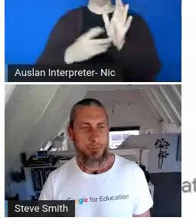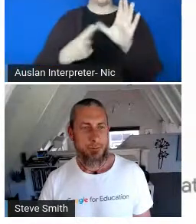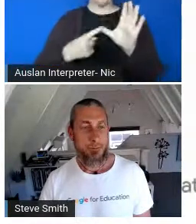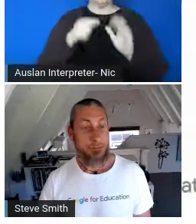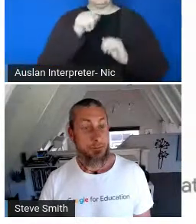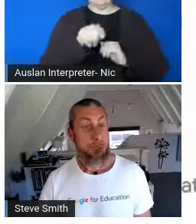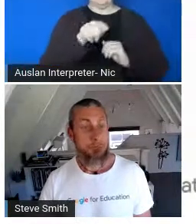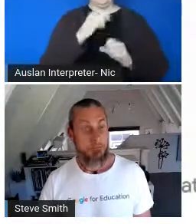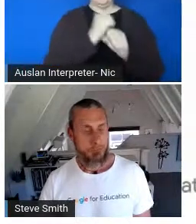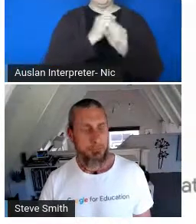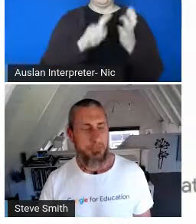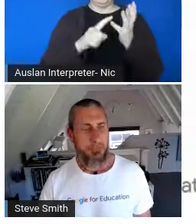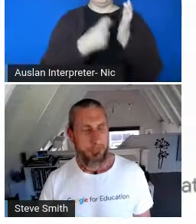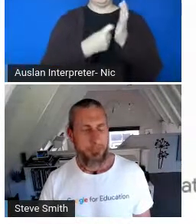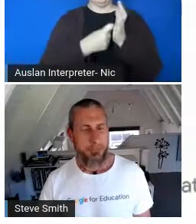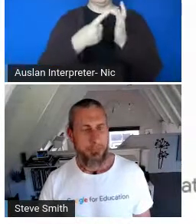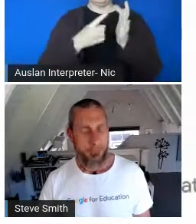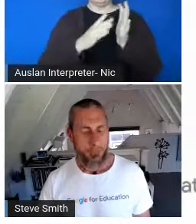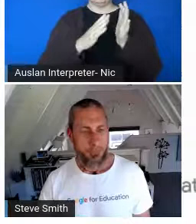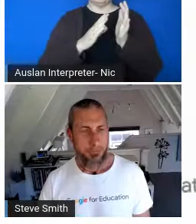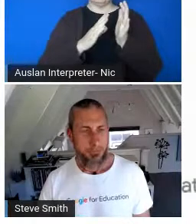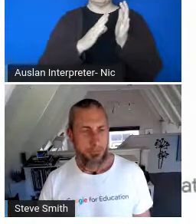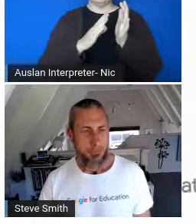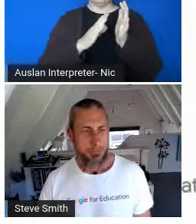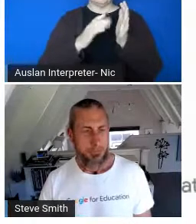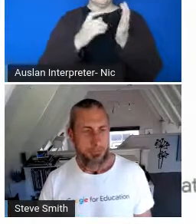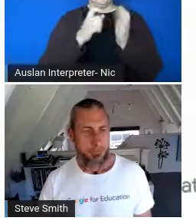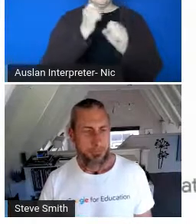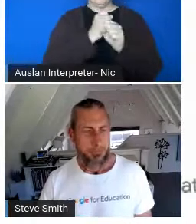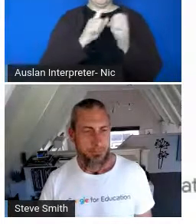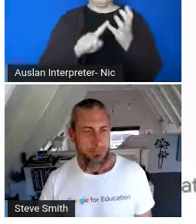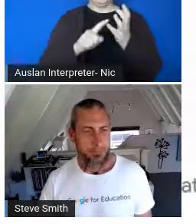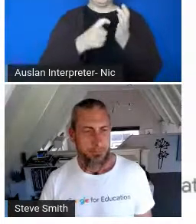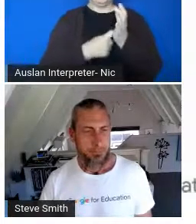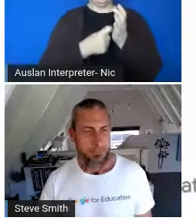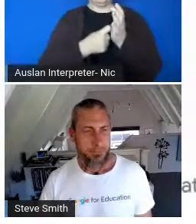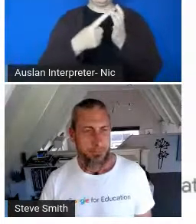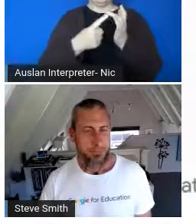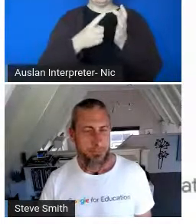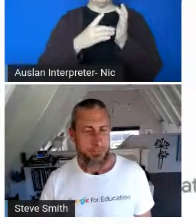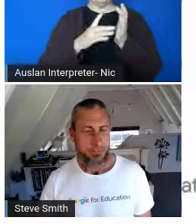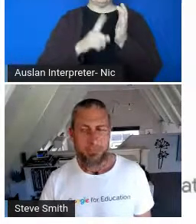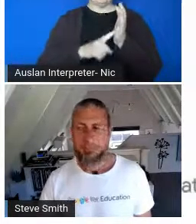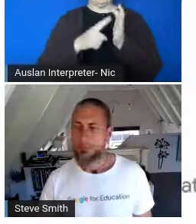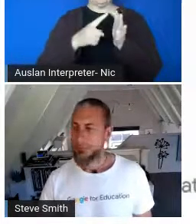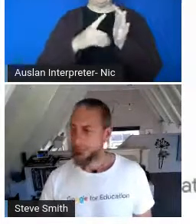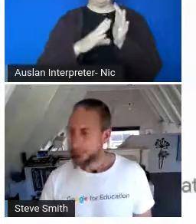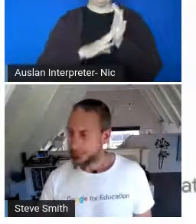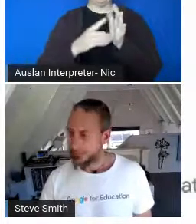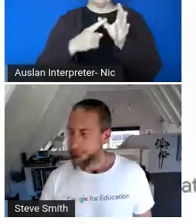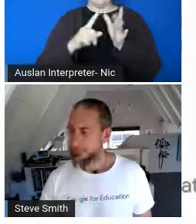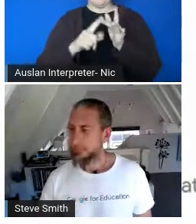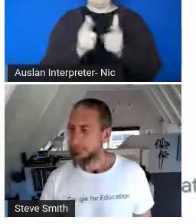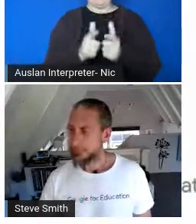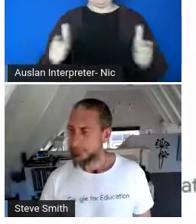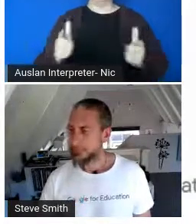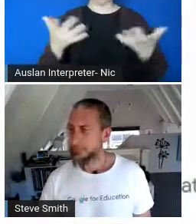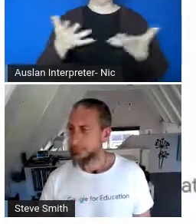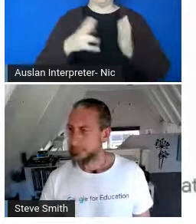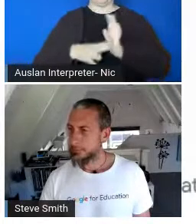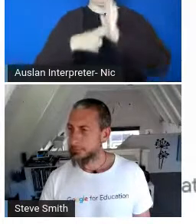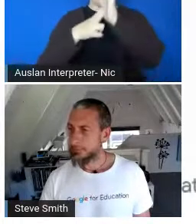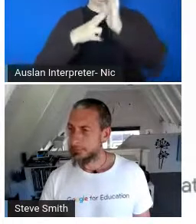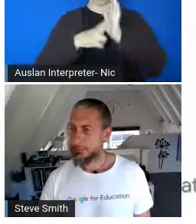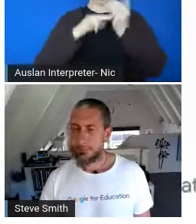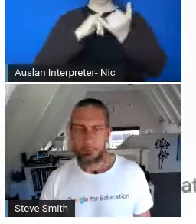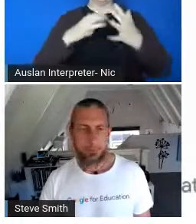language. And my family come from the Kamilaroi Nation, which is in northern New South Wales in Australia. And I just want to acknowledge that